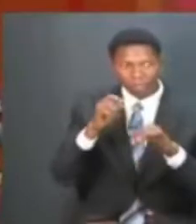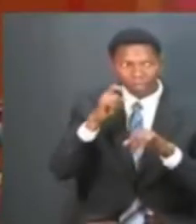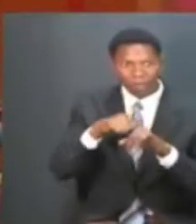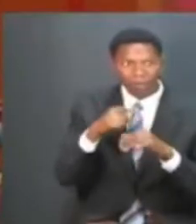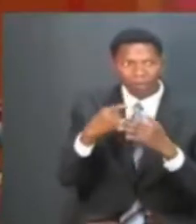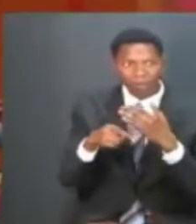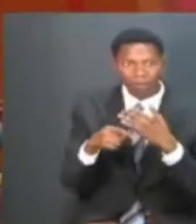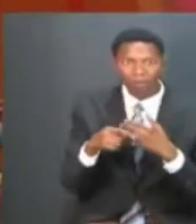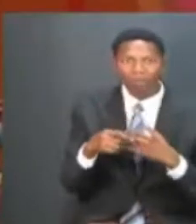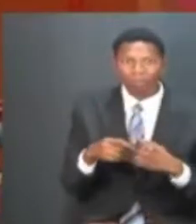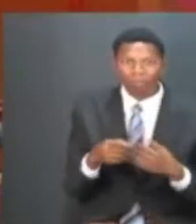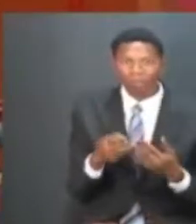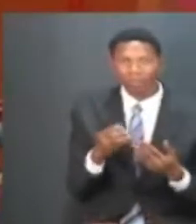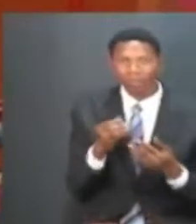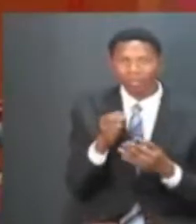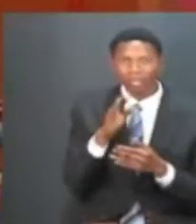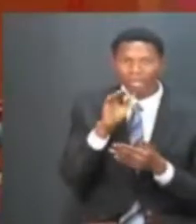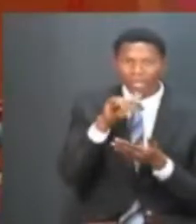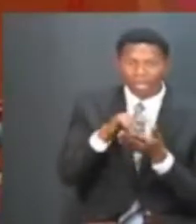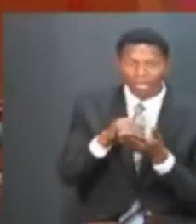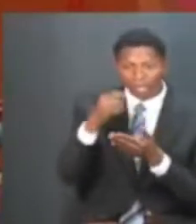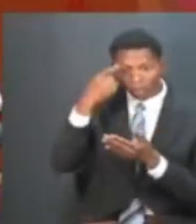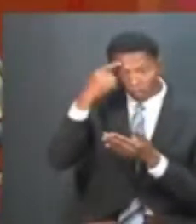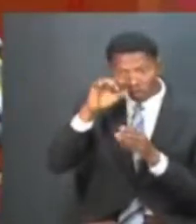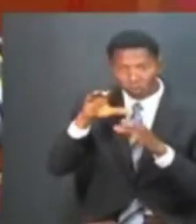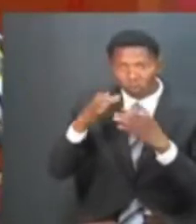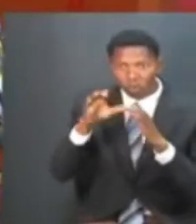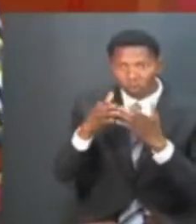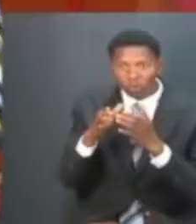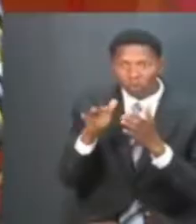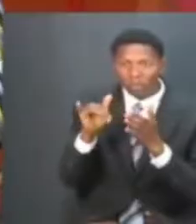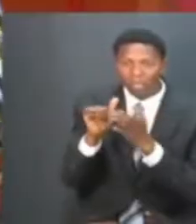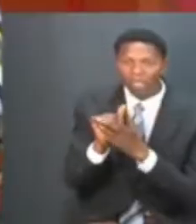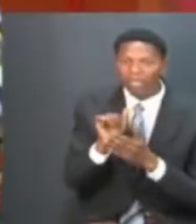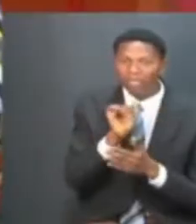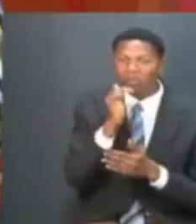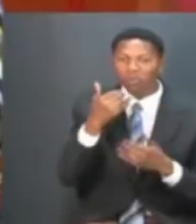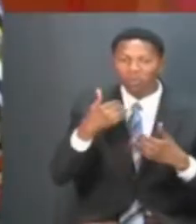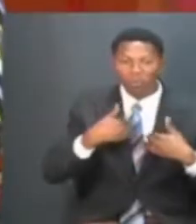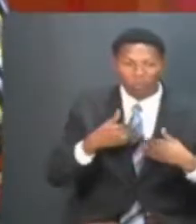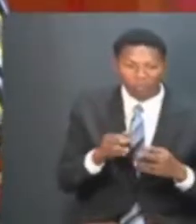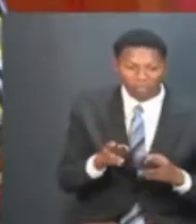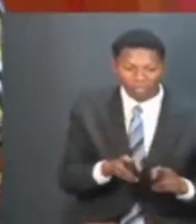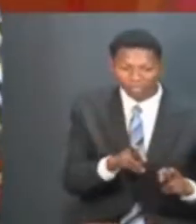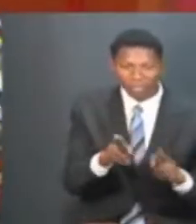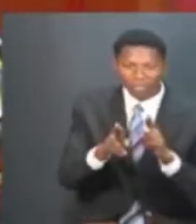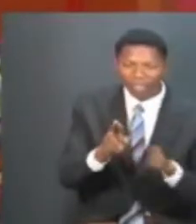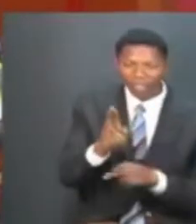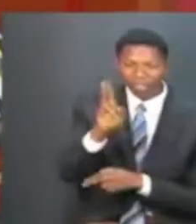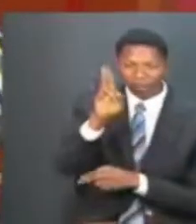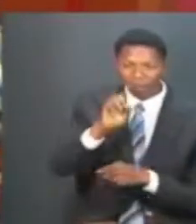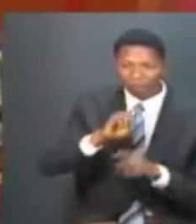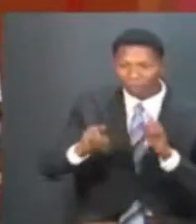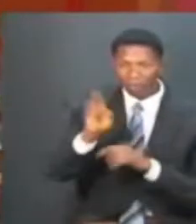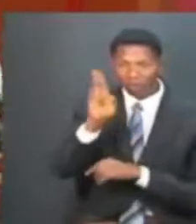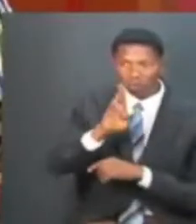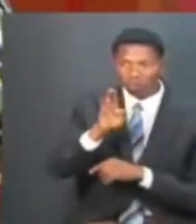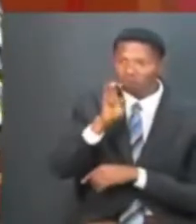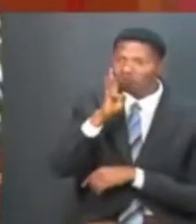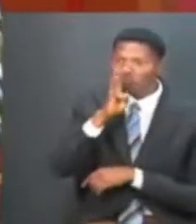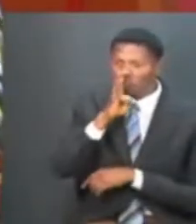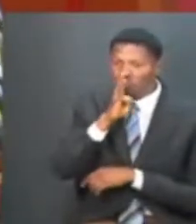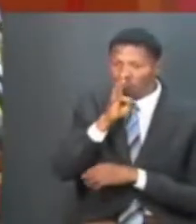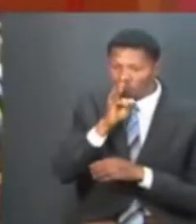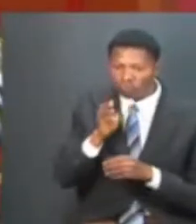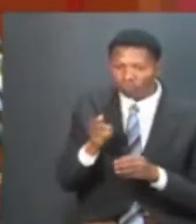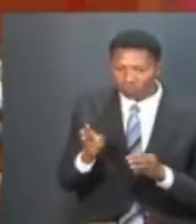roads. And for communities that do not have such rules to use and they use water system, this is the only way we